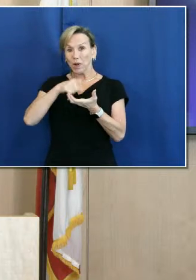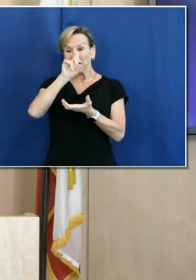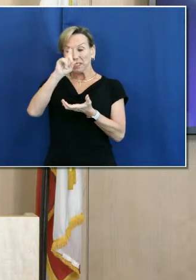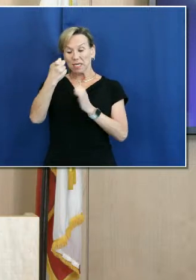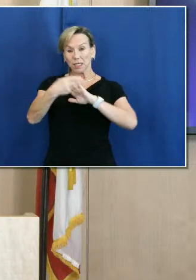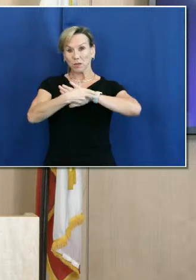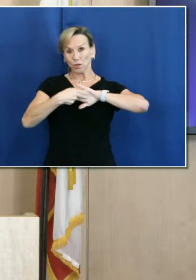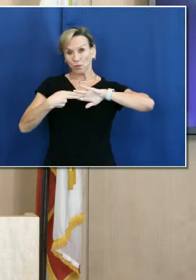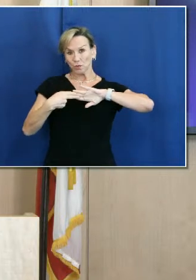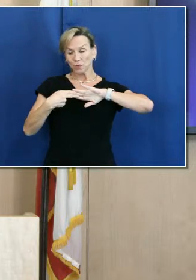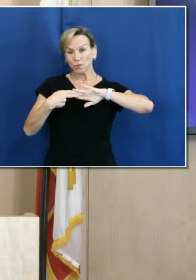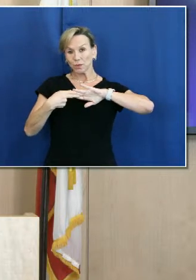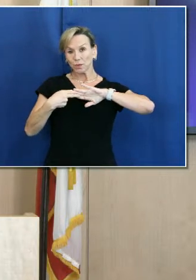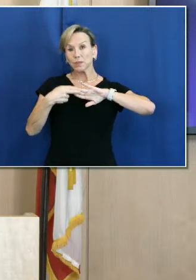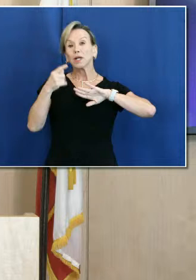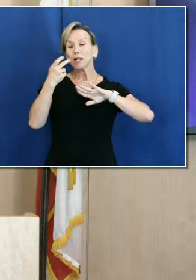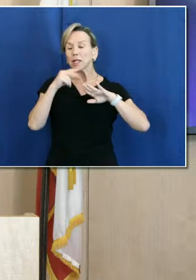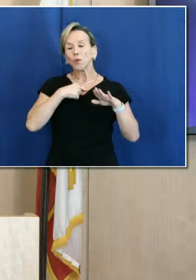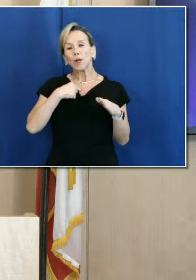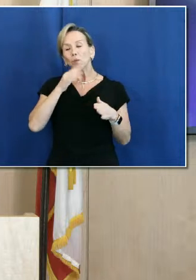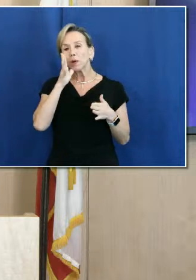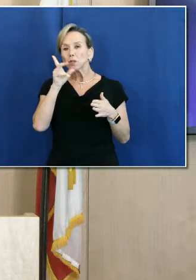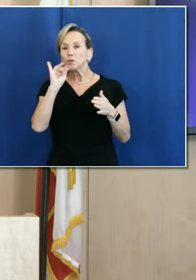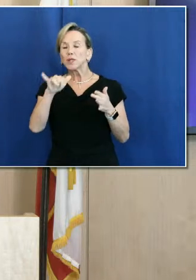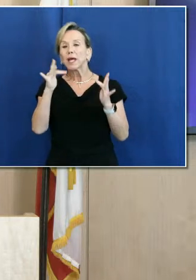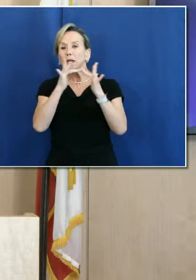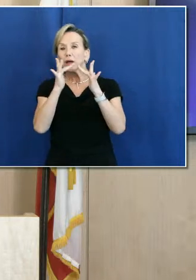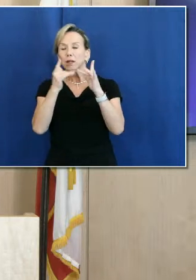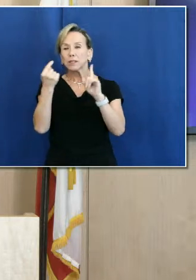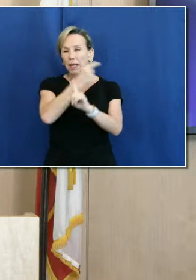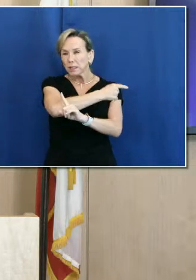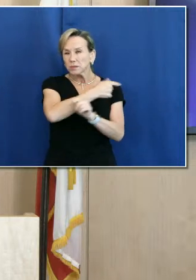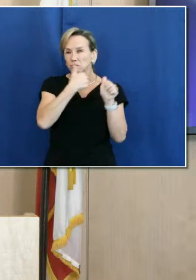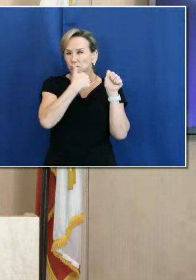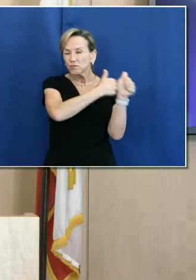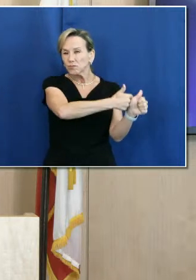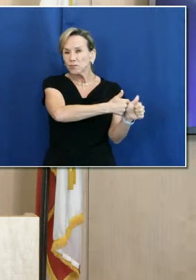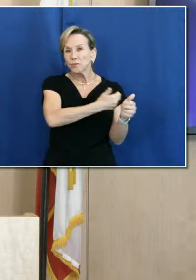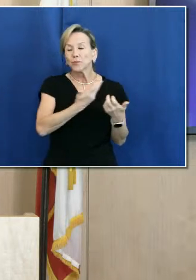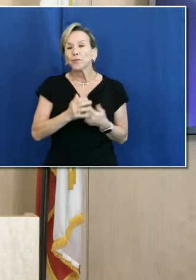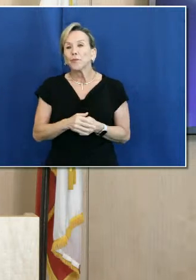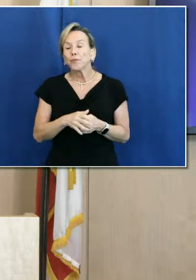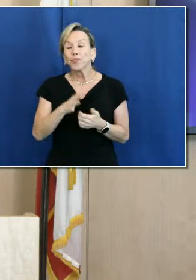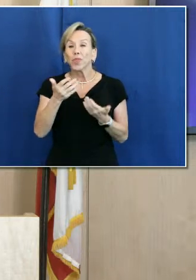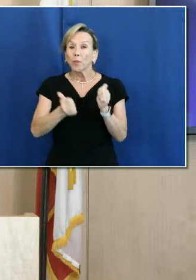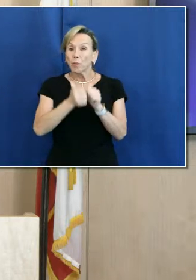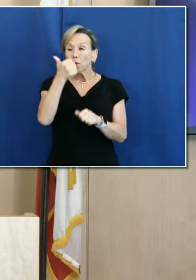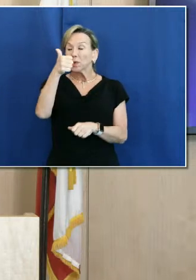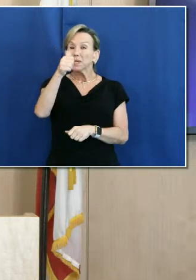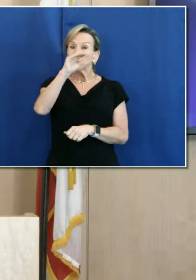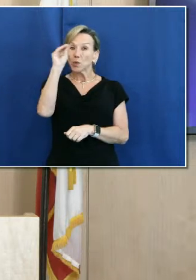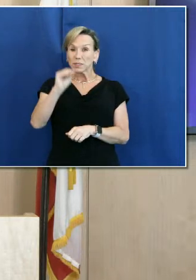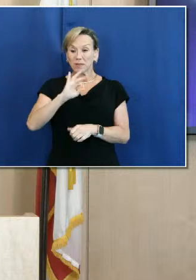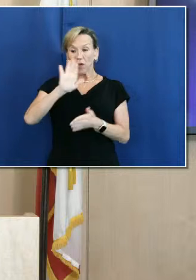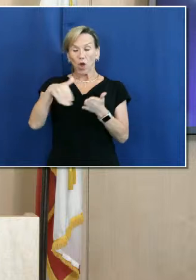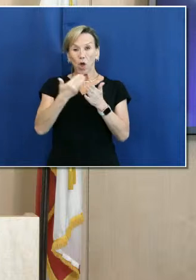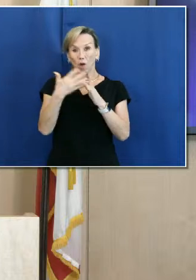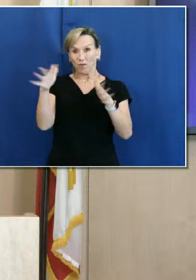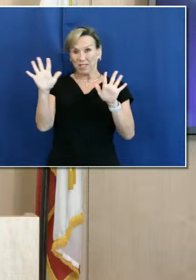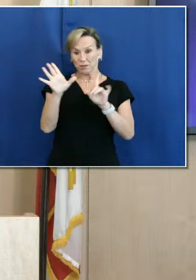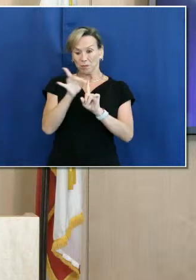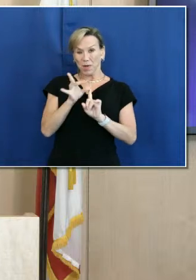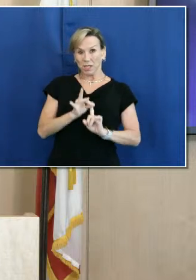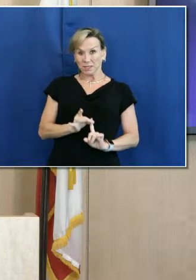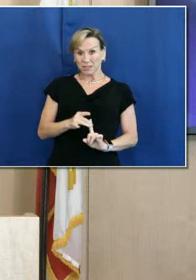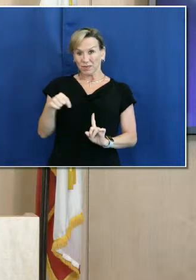diagnosis occurred in order to do the contact tracing. About 10% of all of the positive cases that we